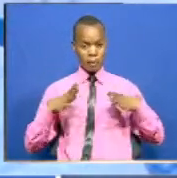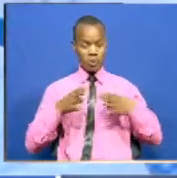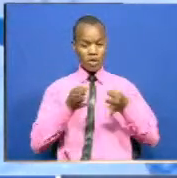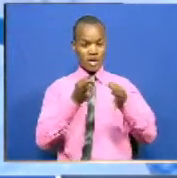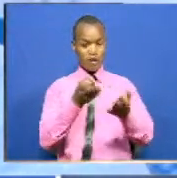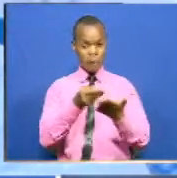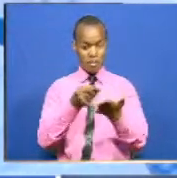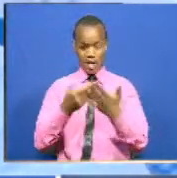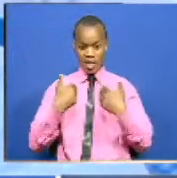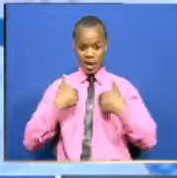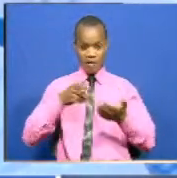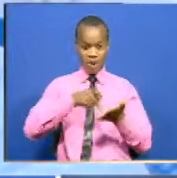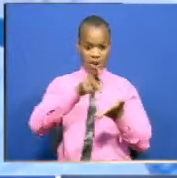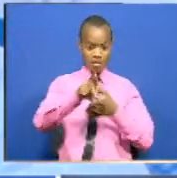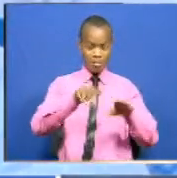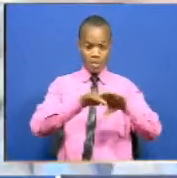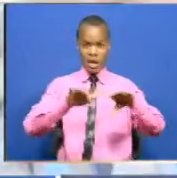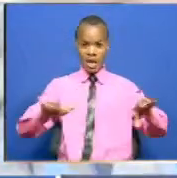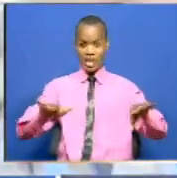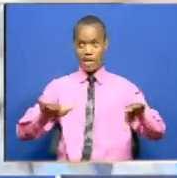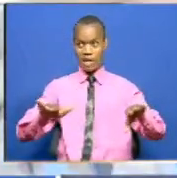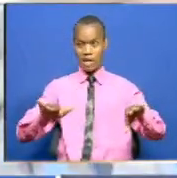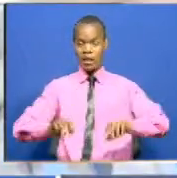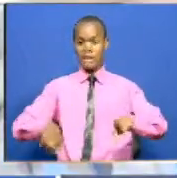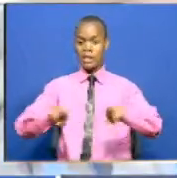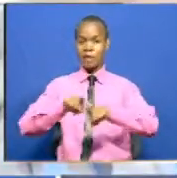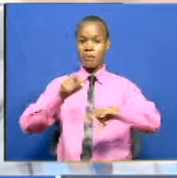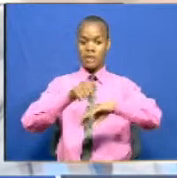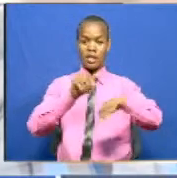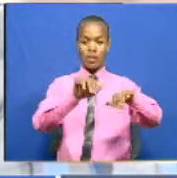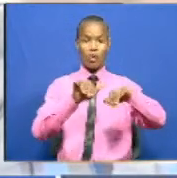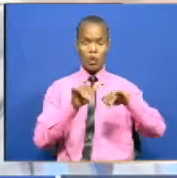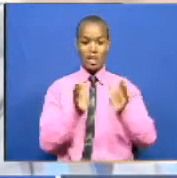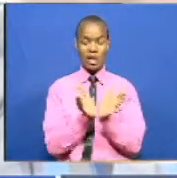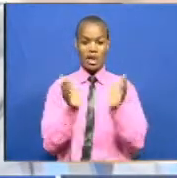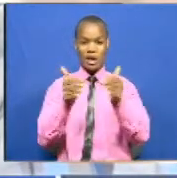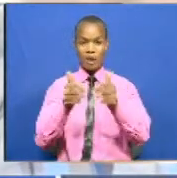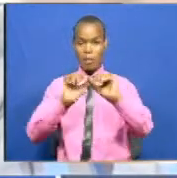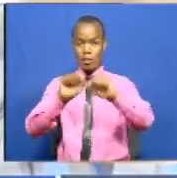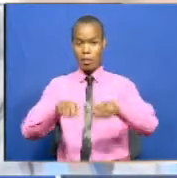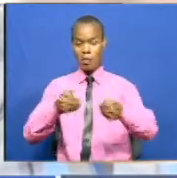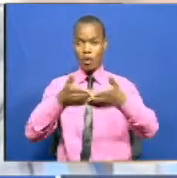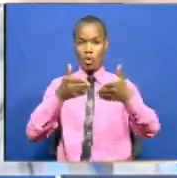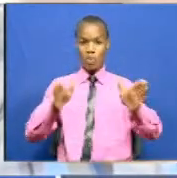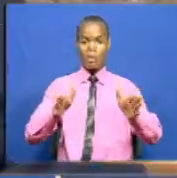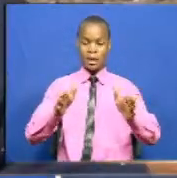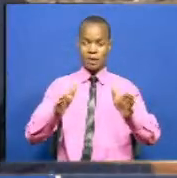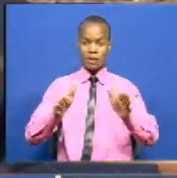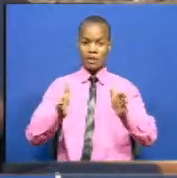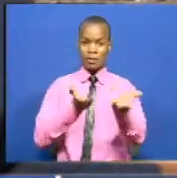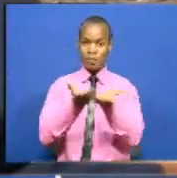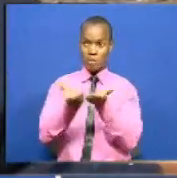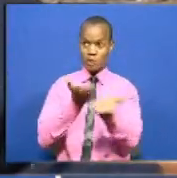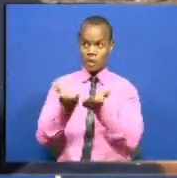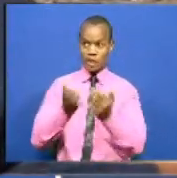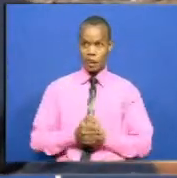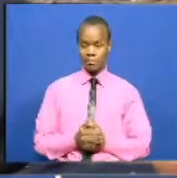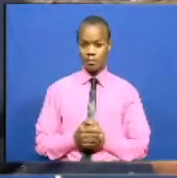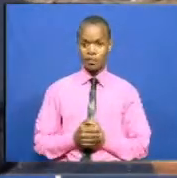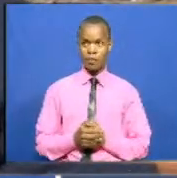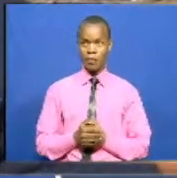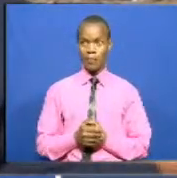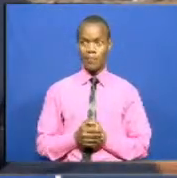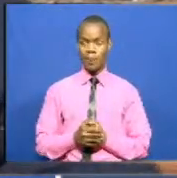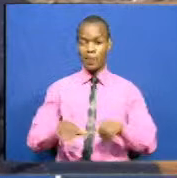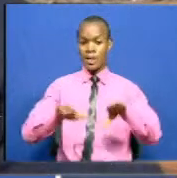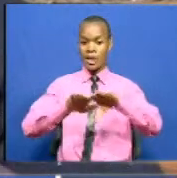take options of the plots they are selling as they wait for the company accounts to be reopened for transactions. Hizi shamba zote